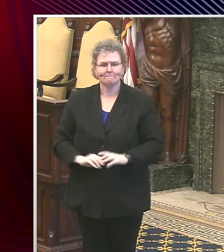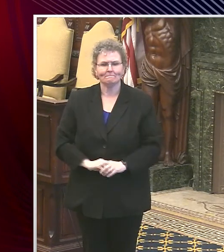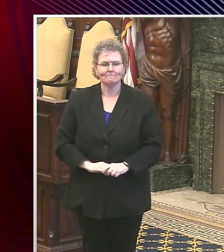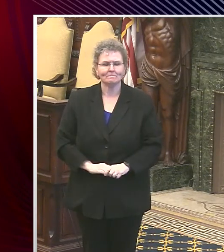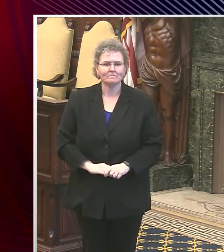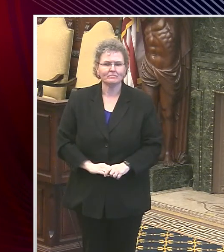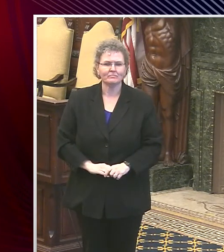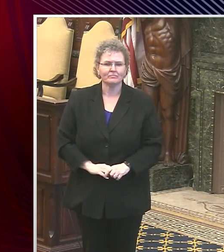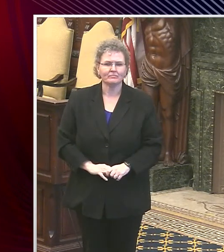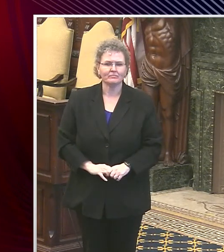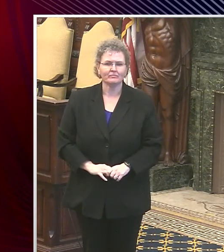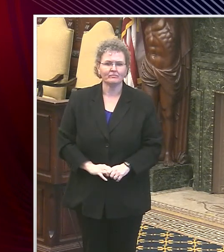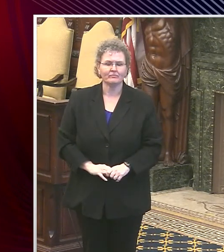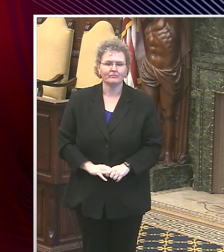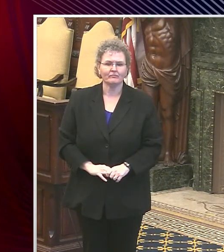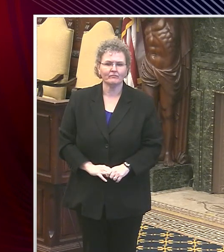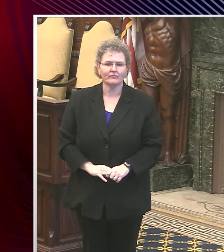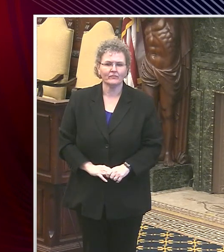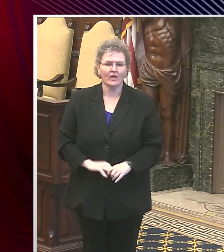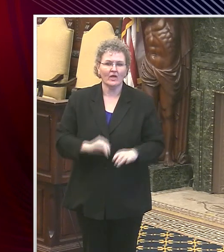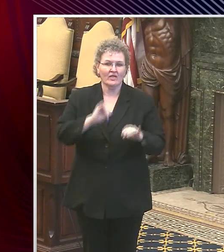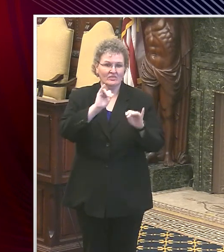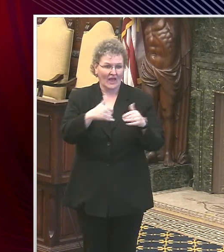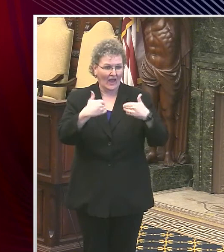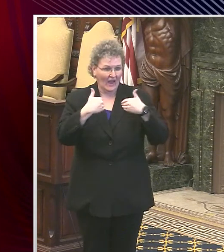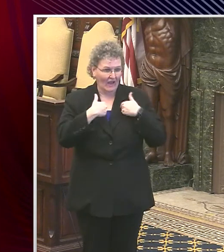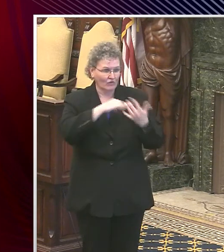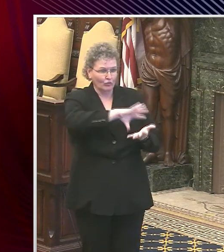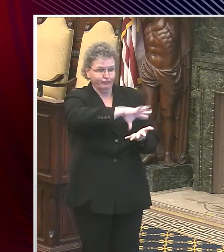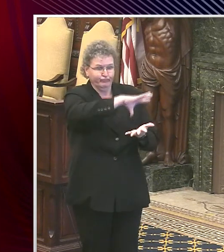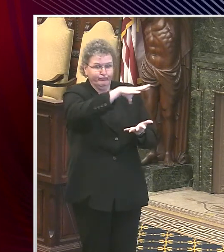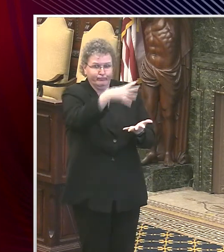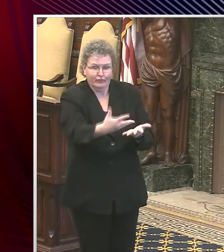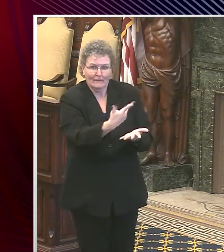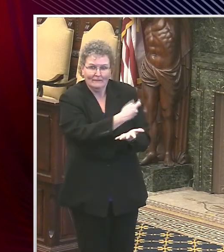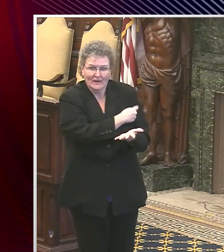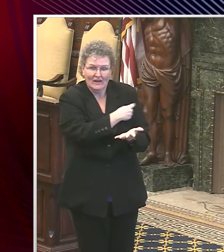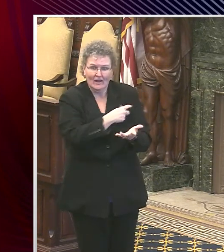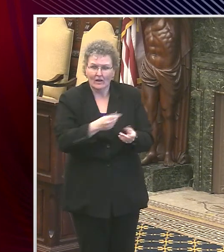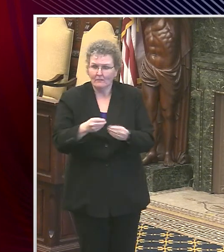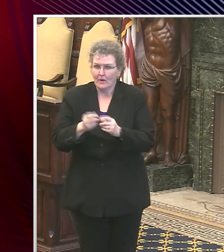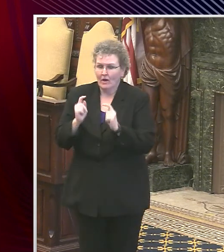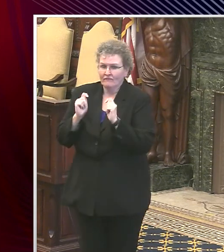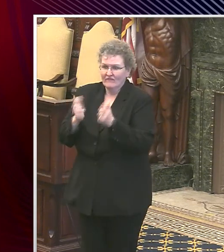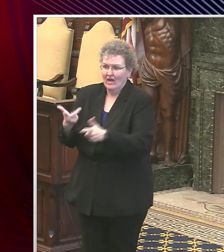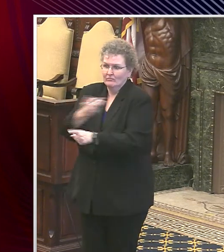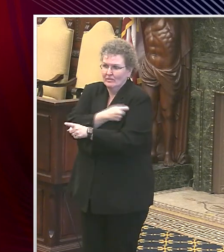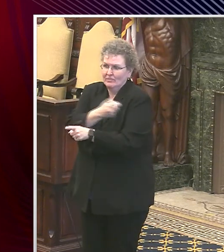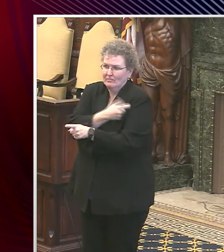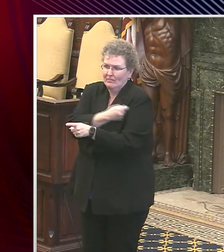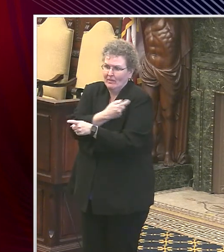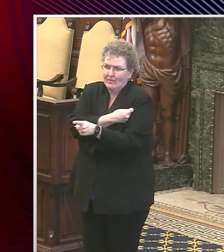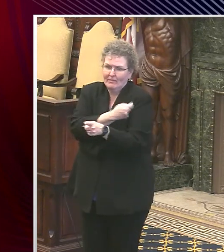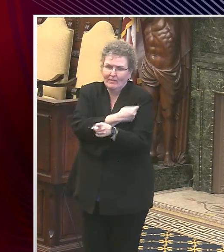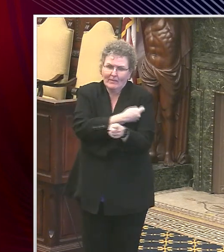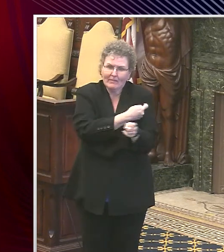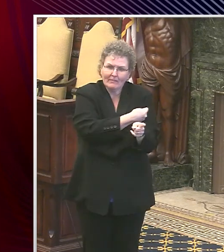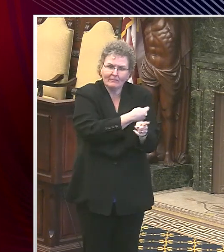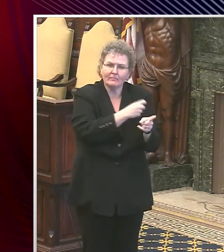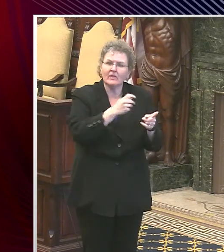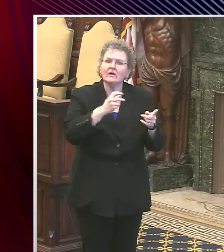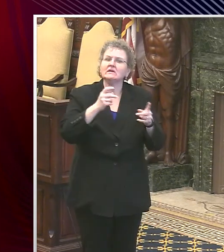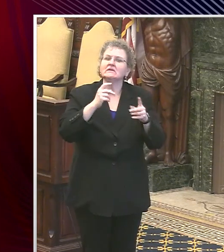problem is more on how quickly we can deliver vaccine than on how many doses we have. And so we're working to try to get existing providers